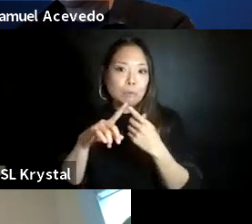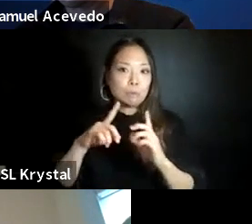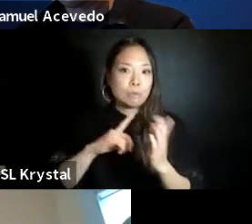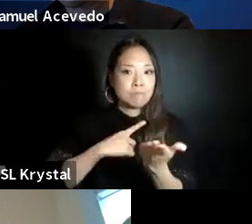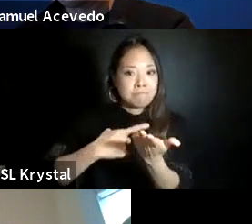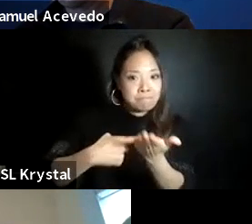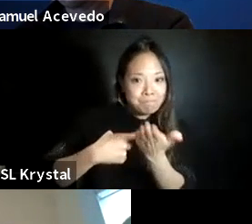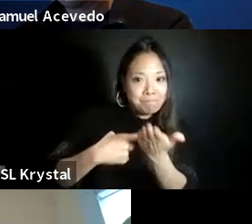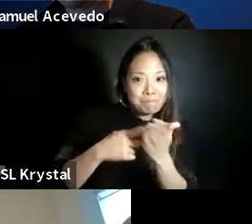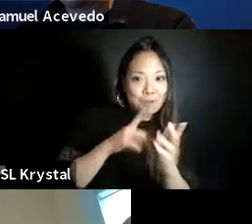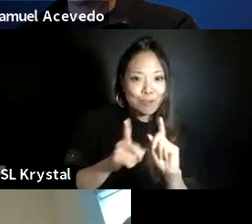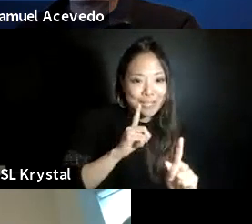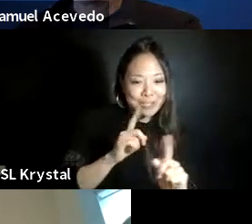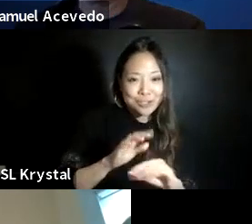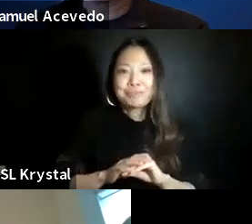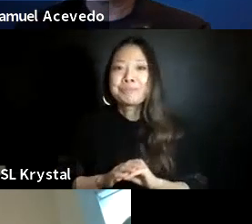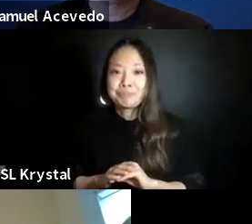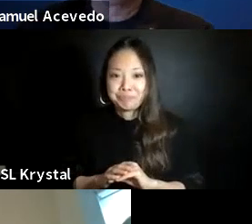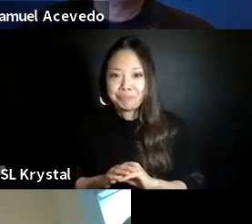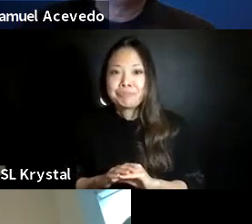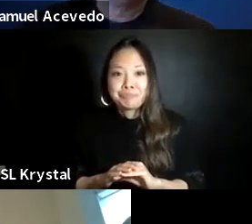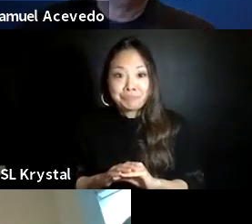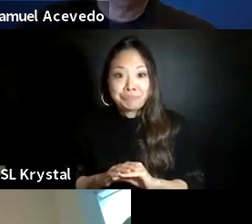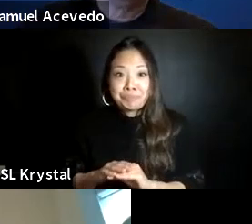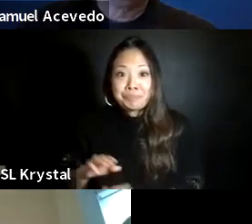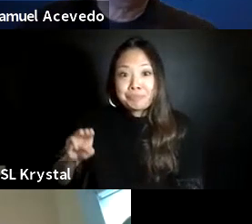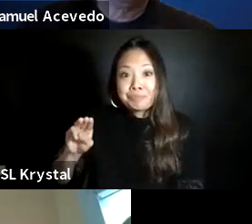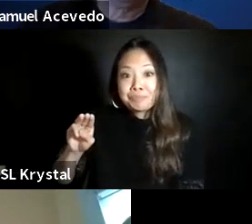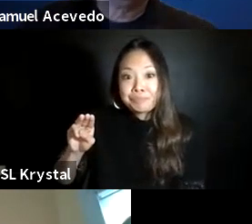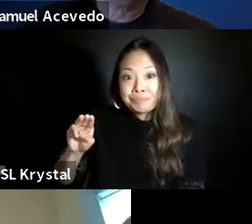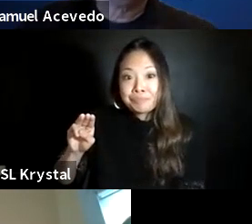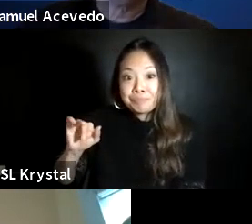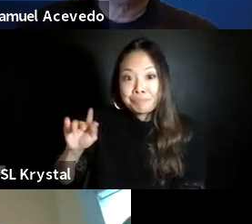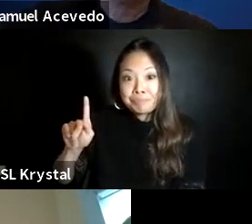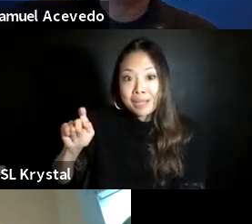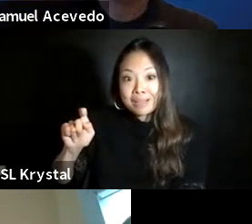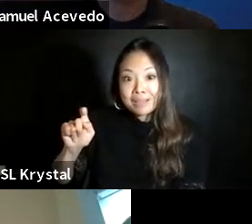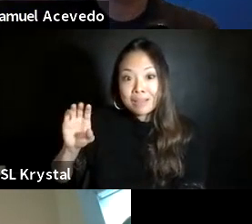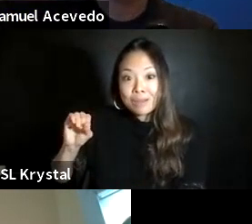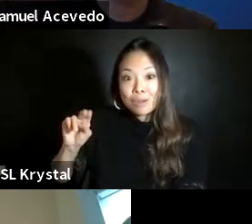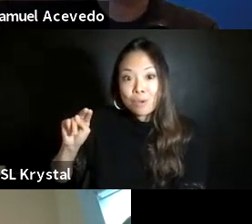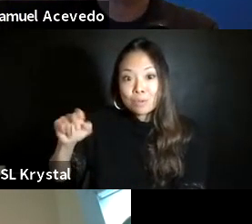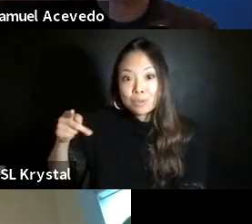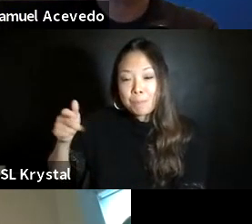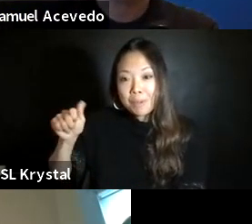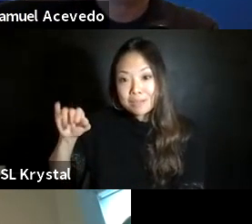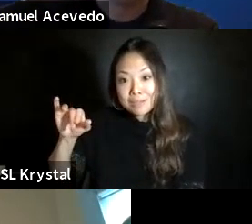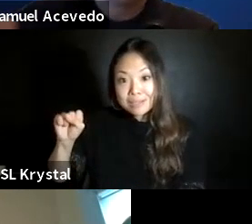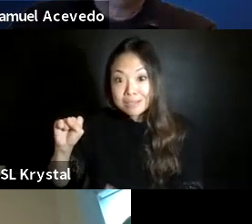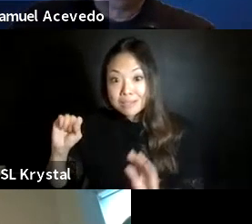Okay, I think Mr. Acevedo was next, and then Ms. Lum, Ms. Garrett.